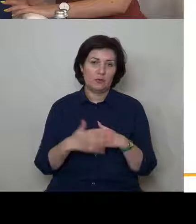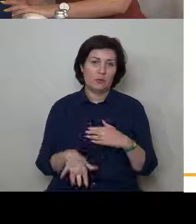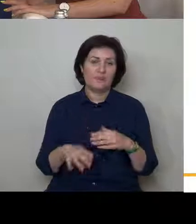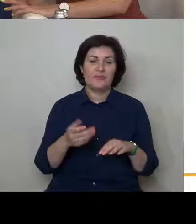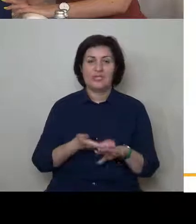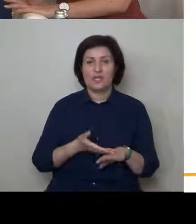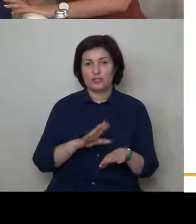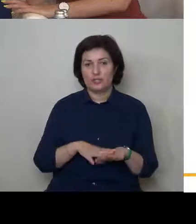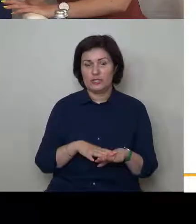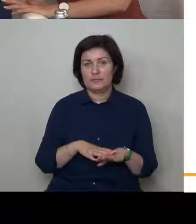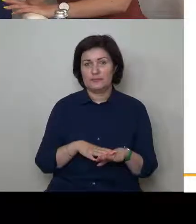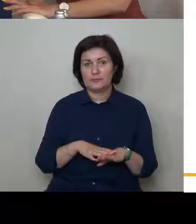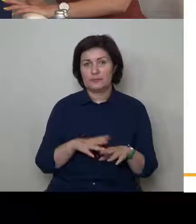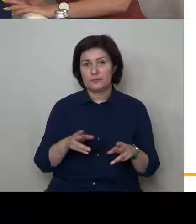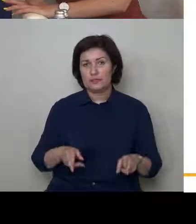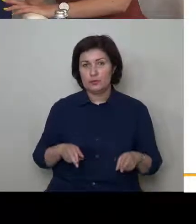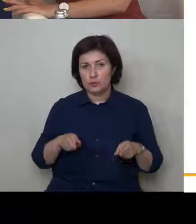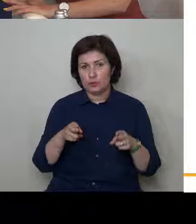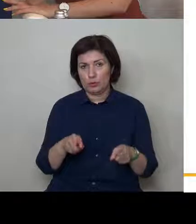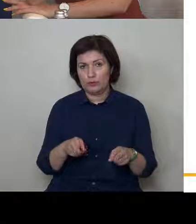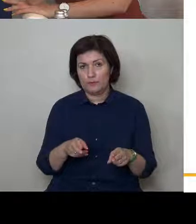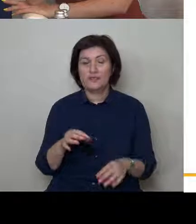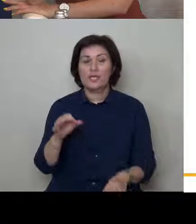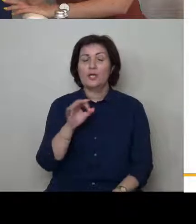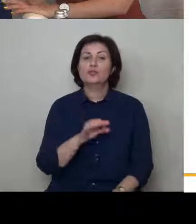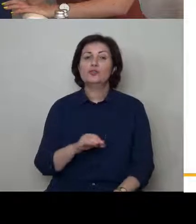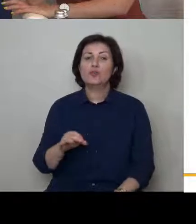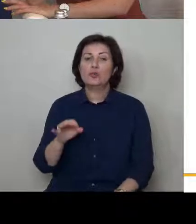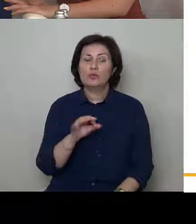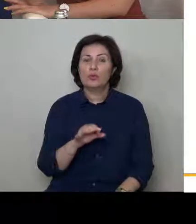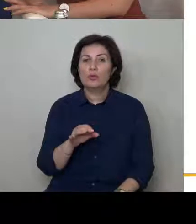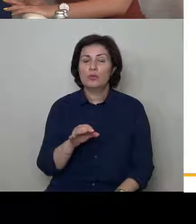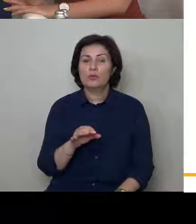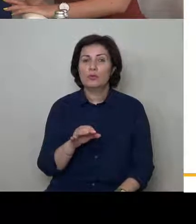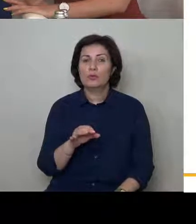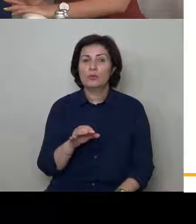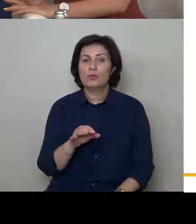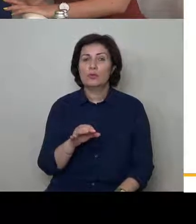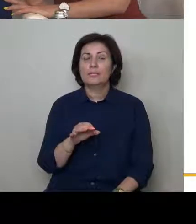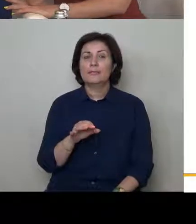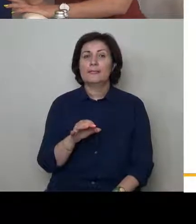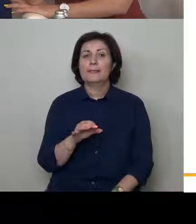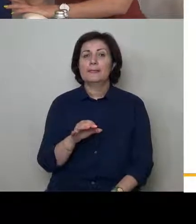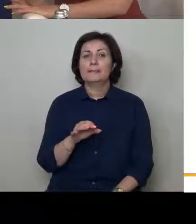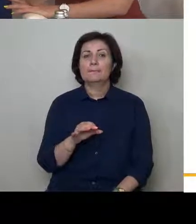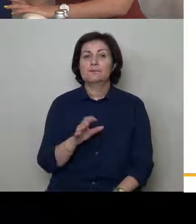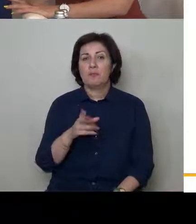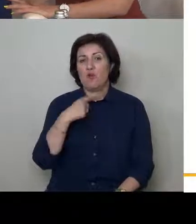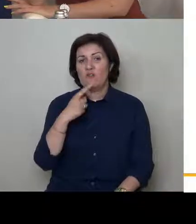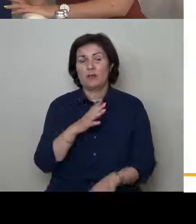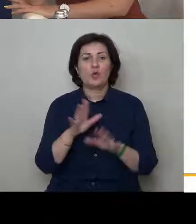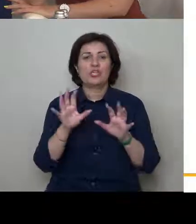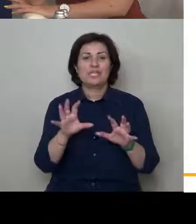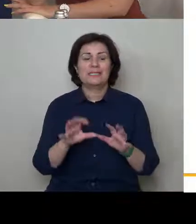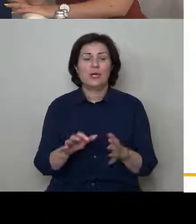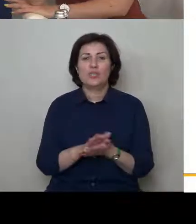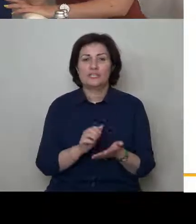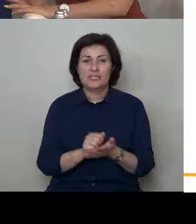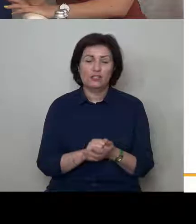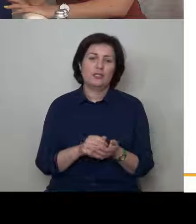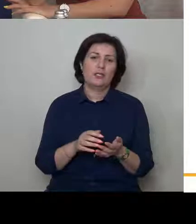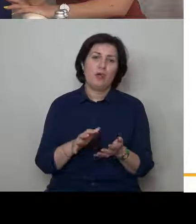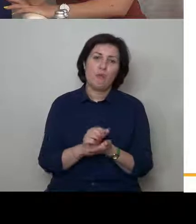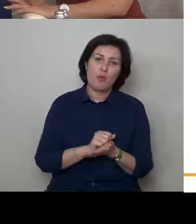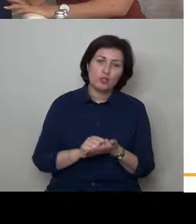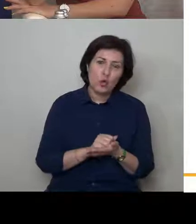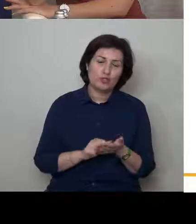ineffective, then it can lead to a conviction of up to 7 years of imprisonment. It's a grave crime. Now, we talked